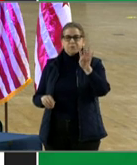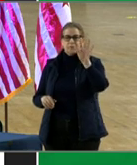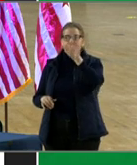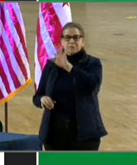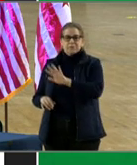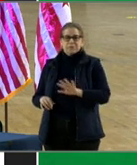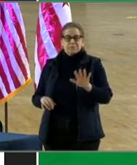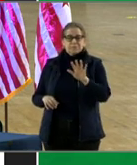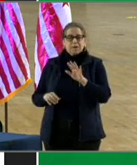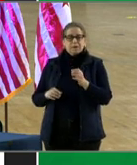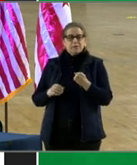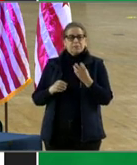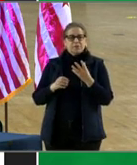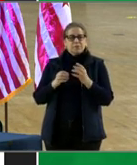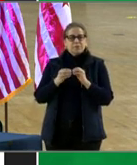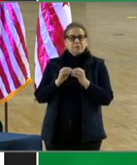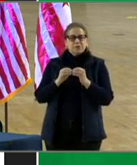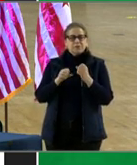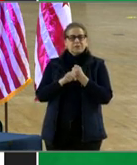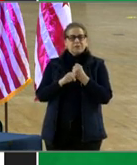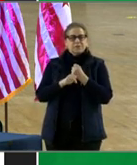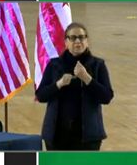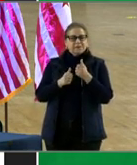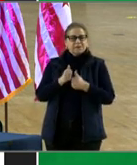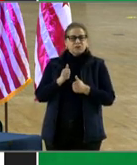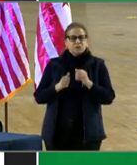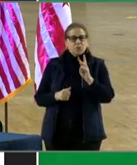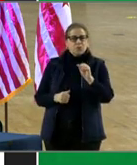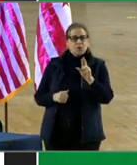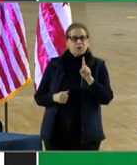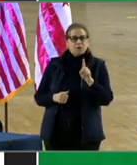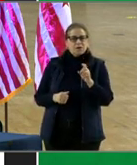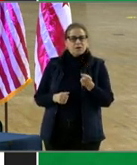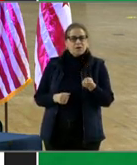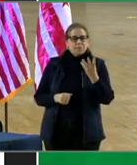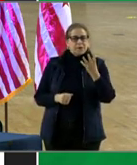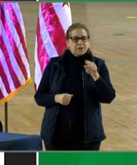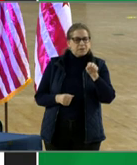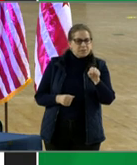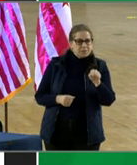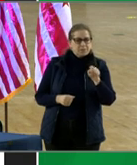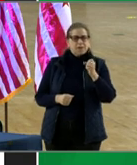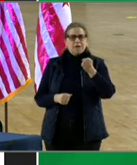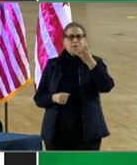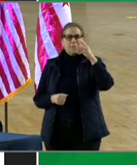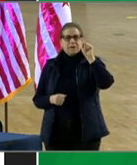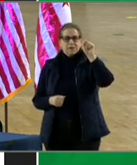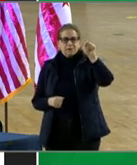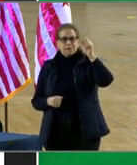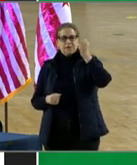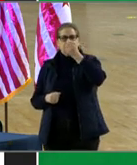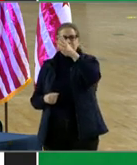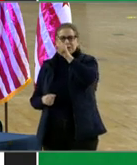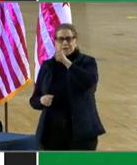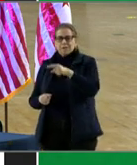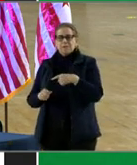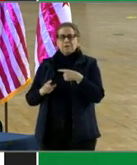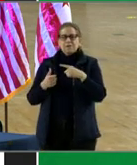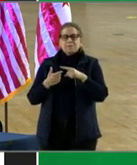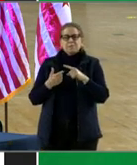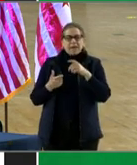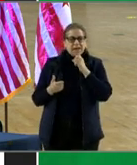before you a ward breakdown and the age groups of the people impacted